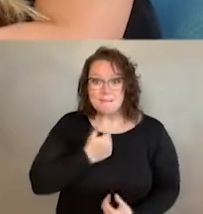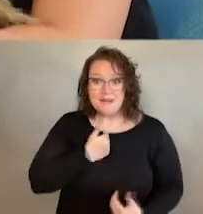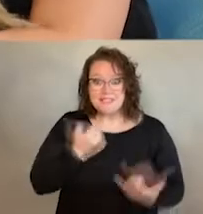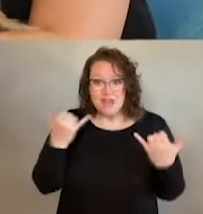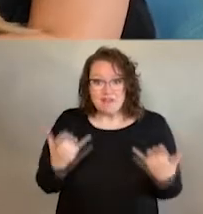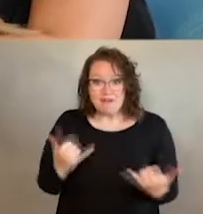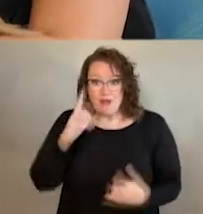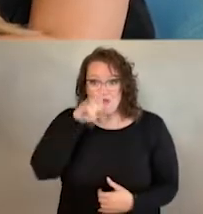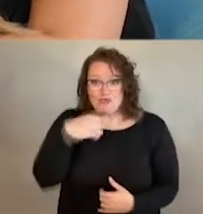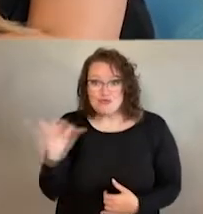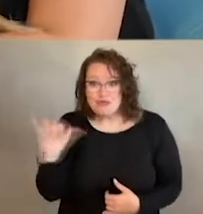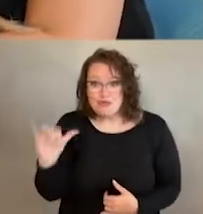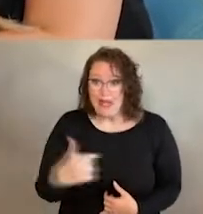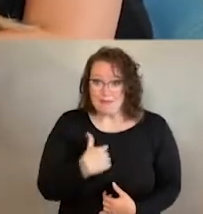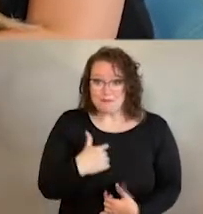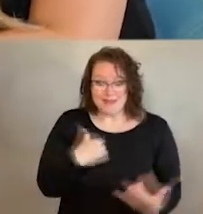that,